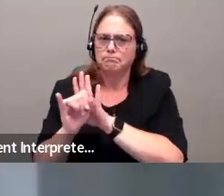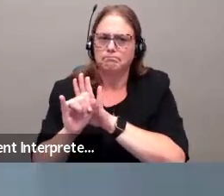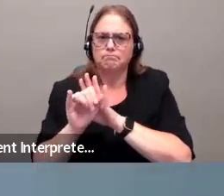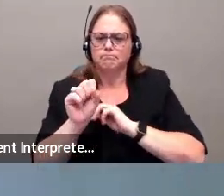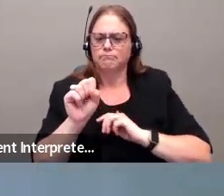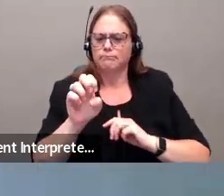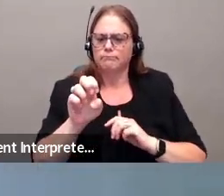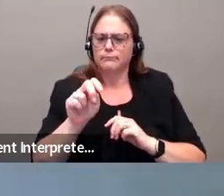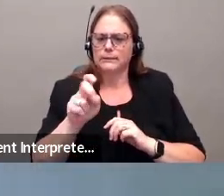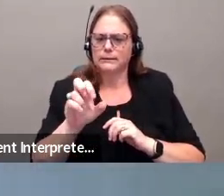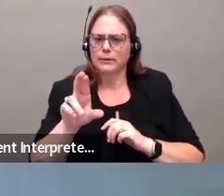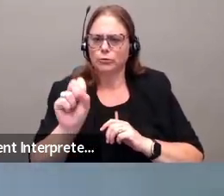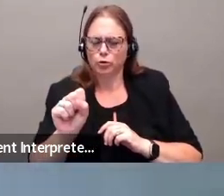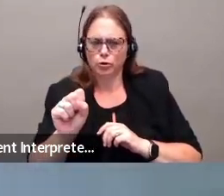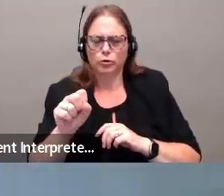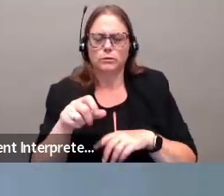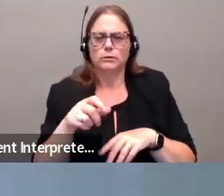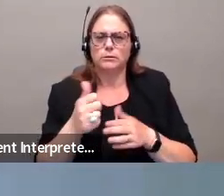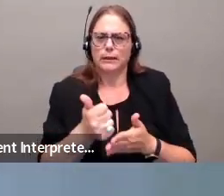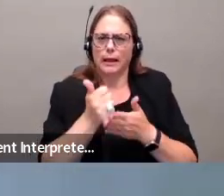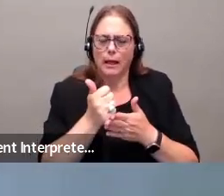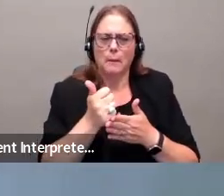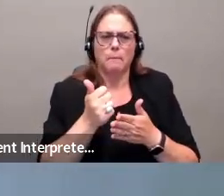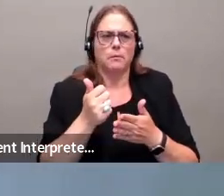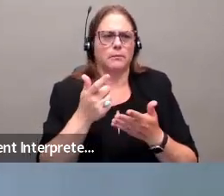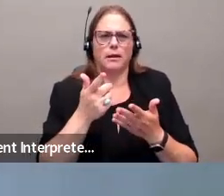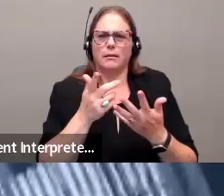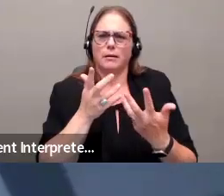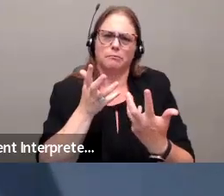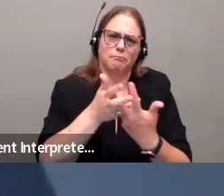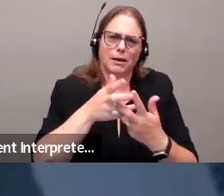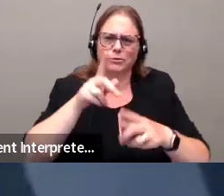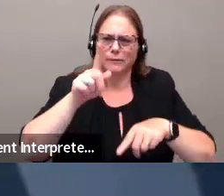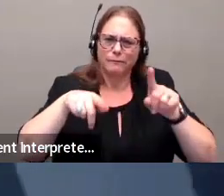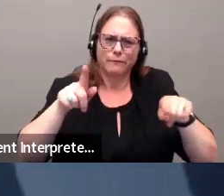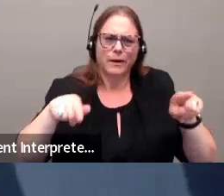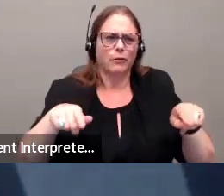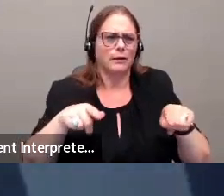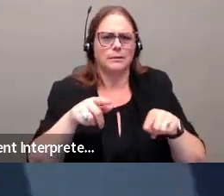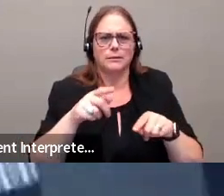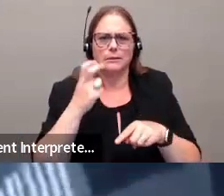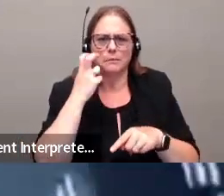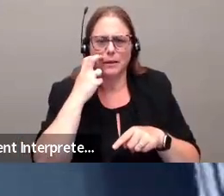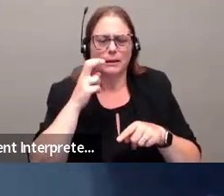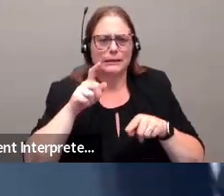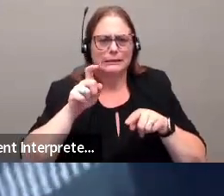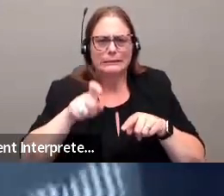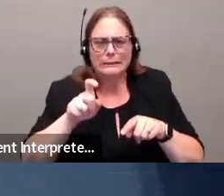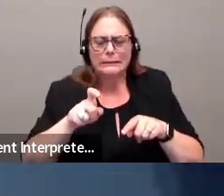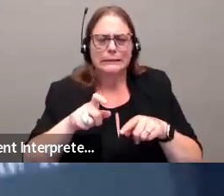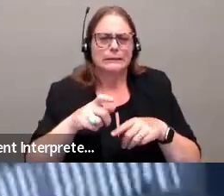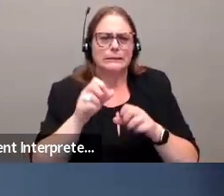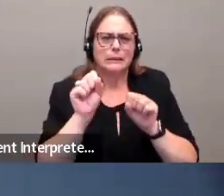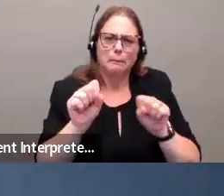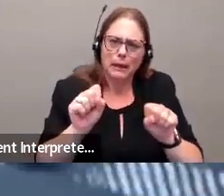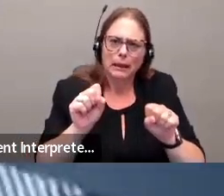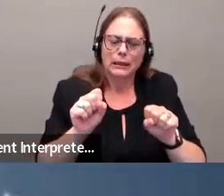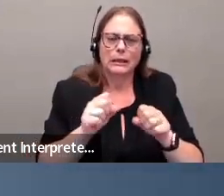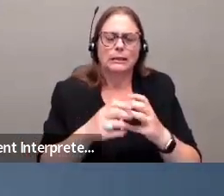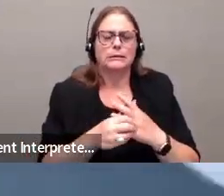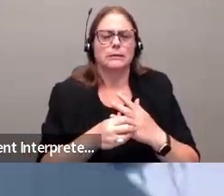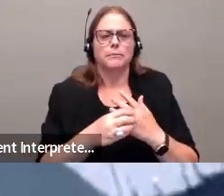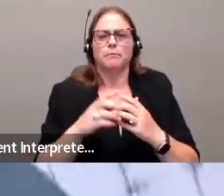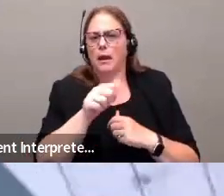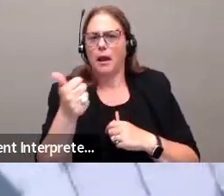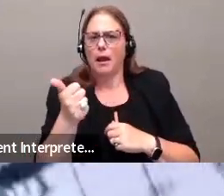wide variety of needs and abilities of various blind people of different visual acuities. So for the last 6.5